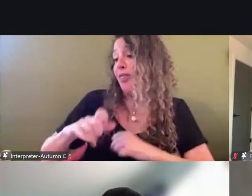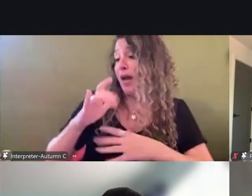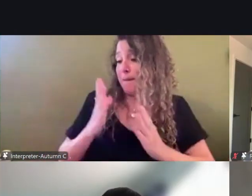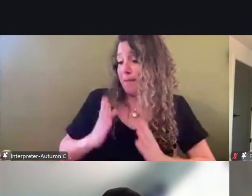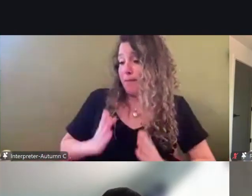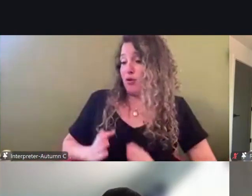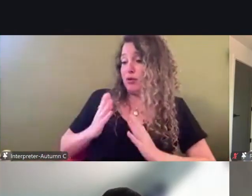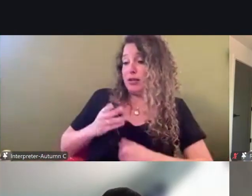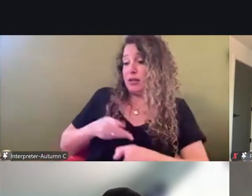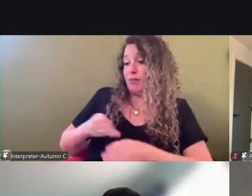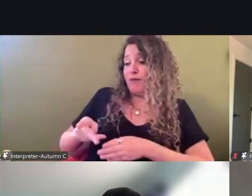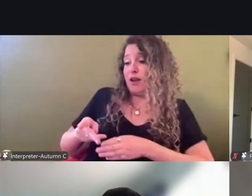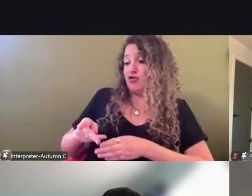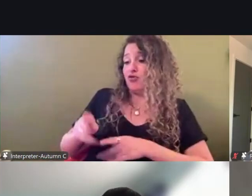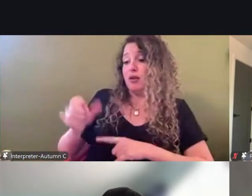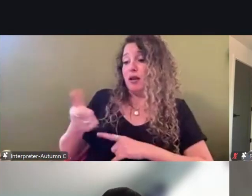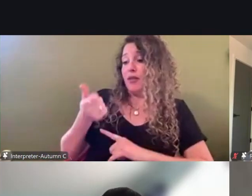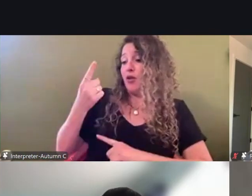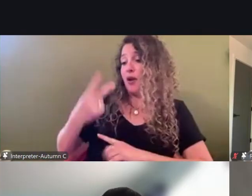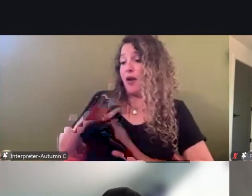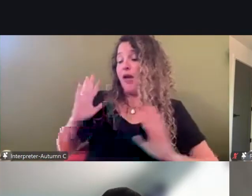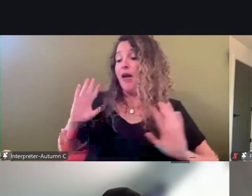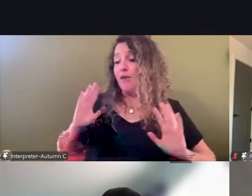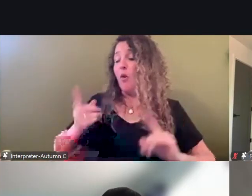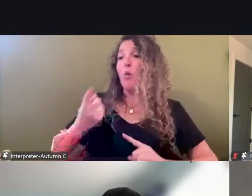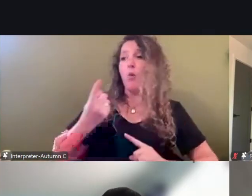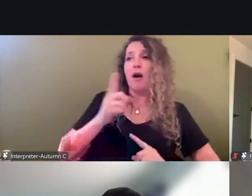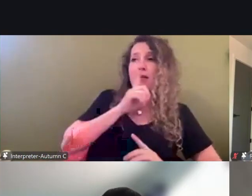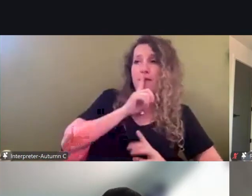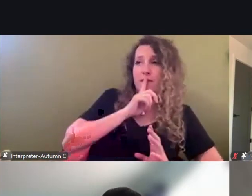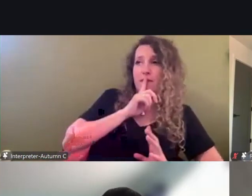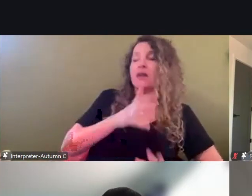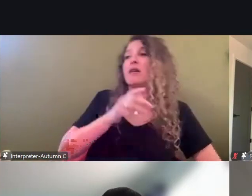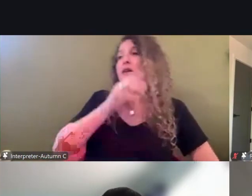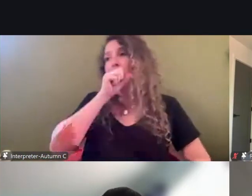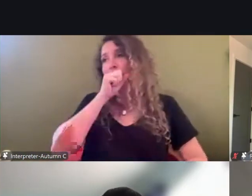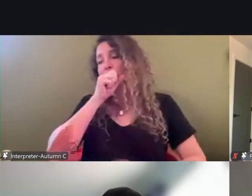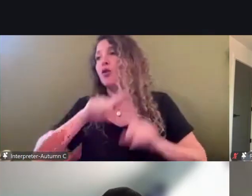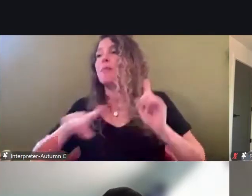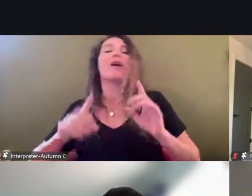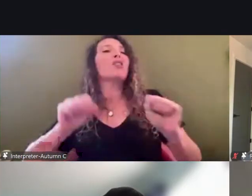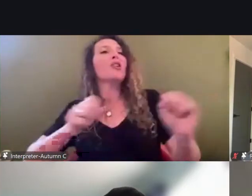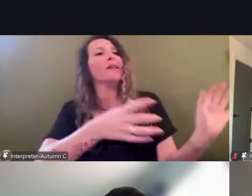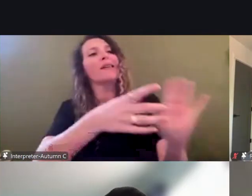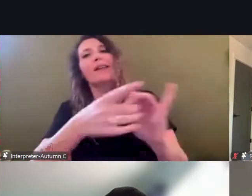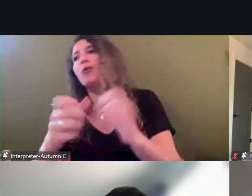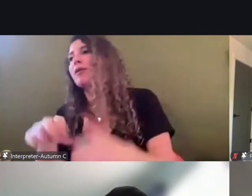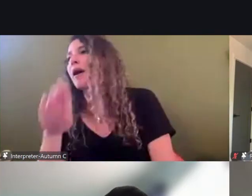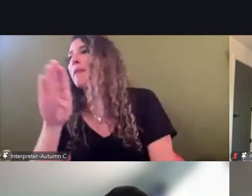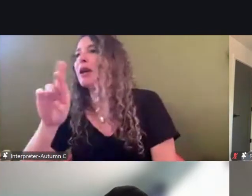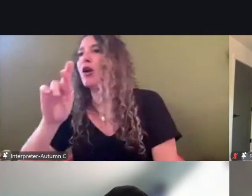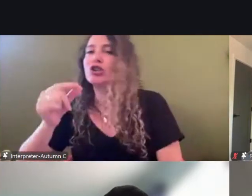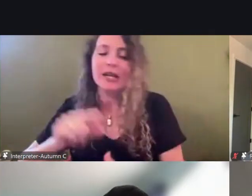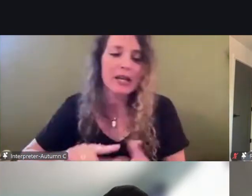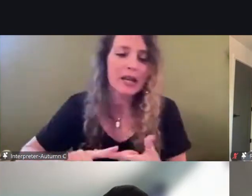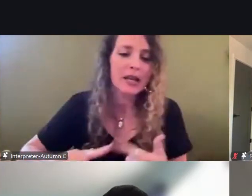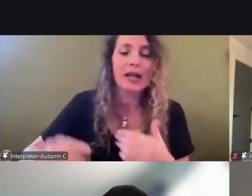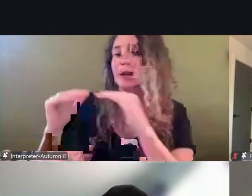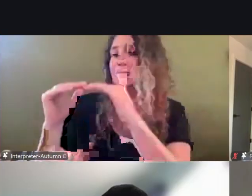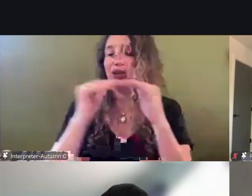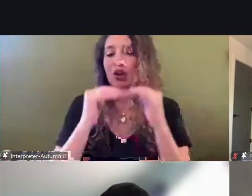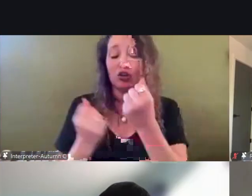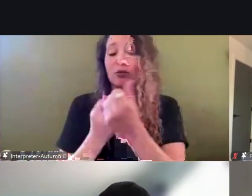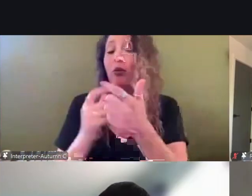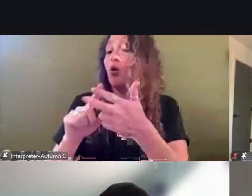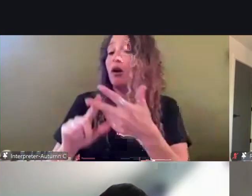is a professional on the other end that one keeps it confidential, but also connects them. It could be connecting them to a BRG, it could be connecting them to peer support, it could